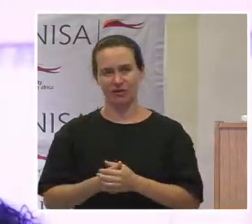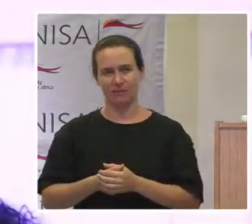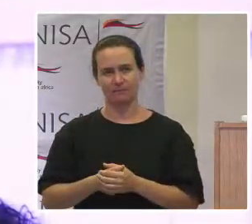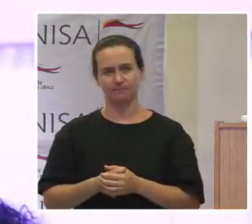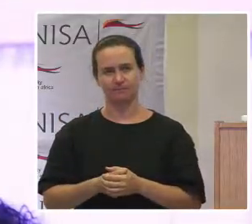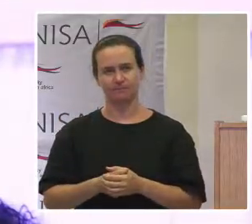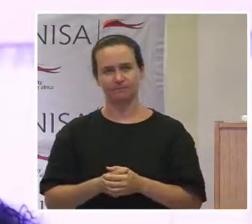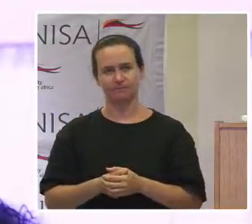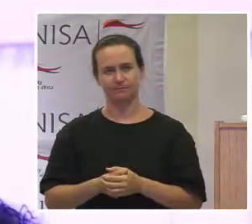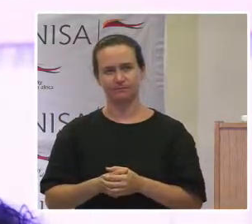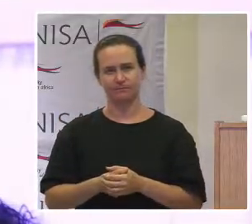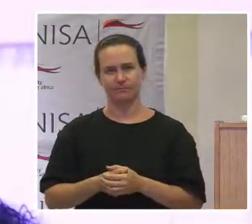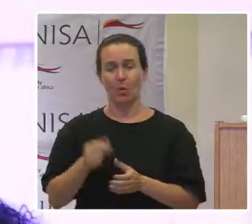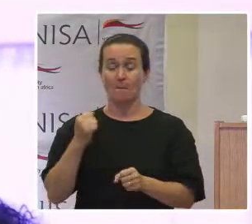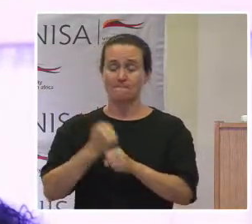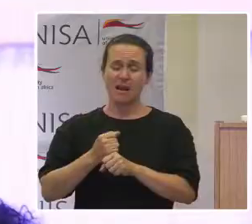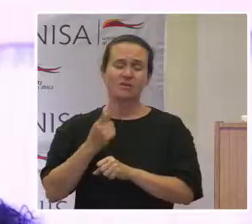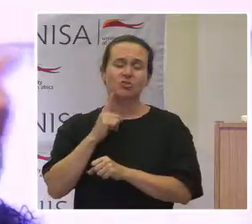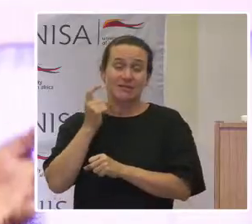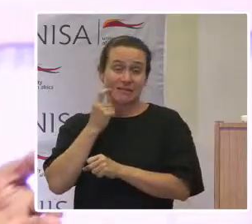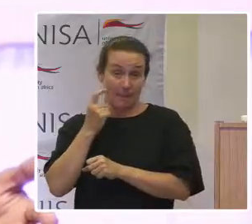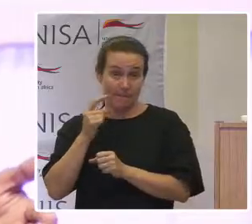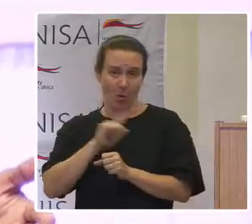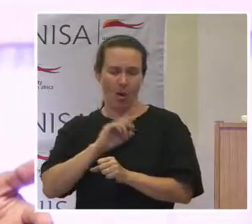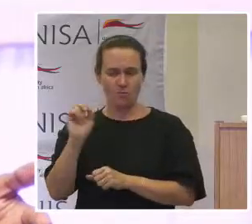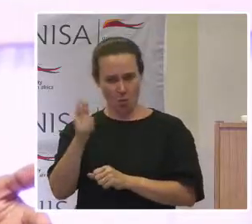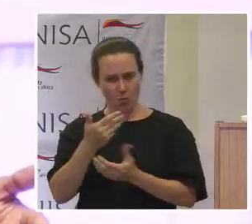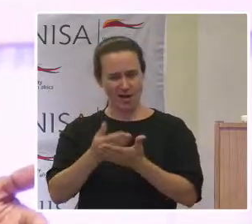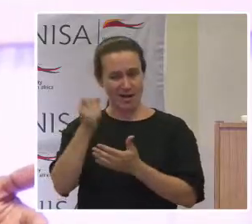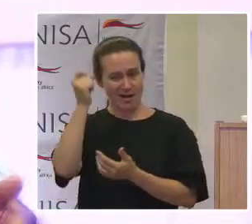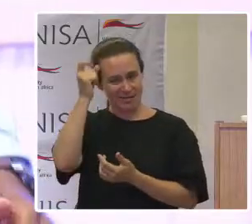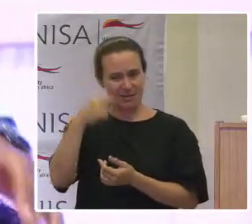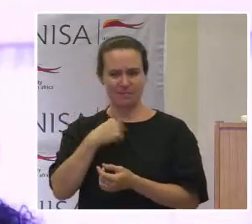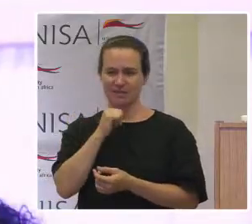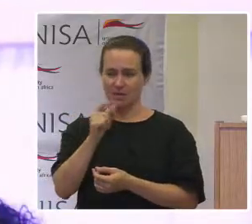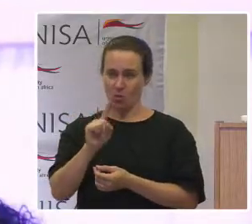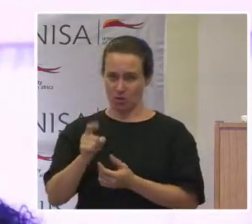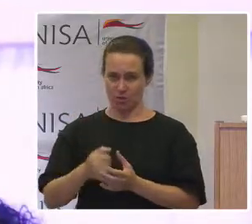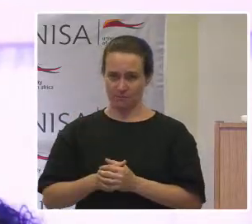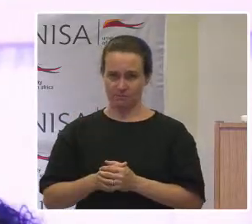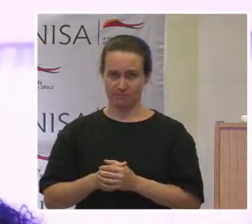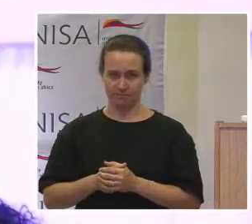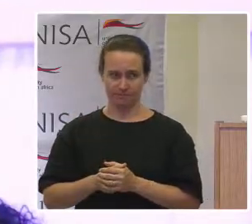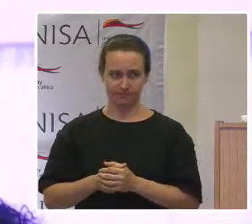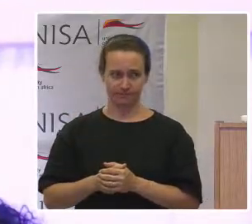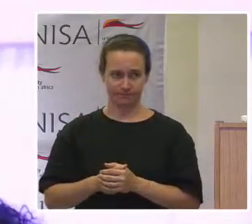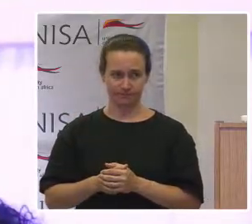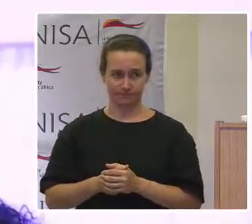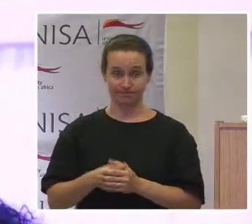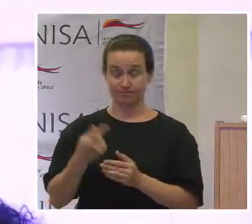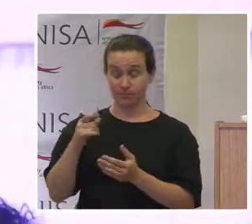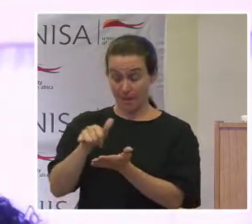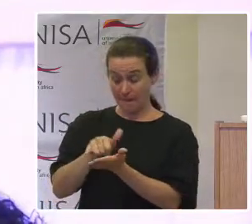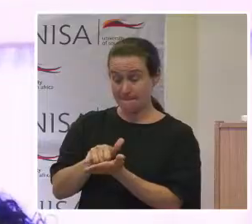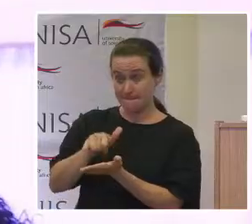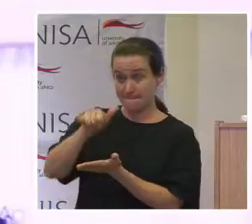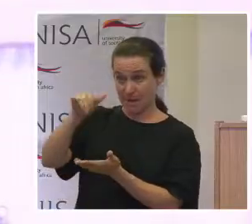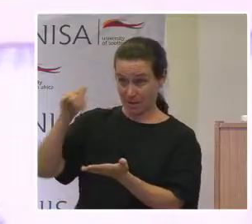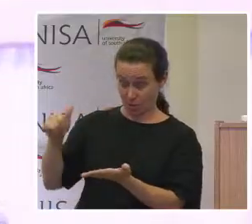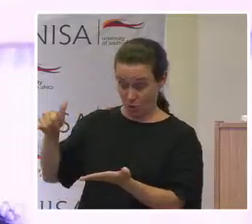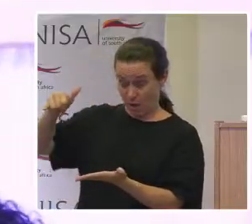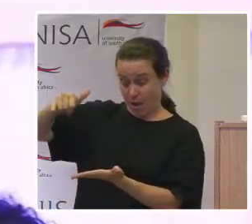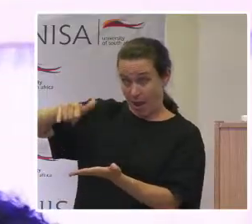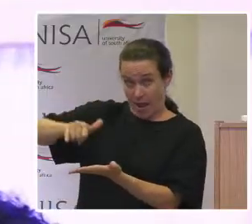it in a layman's perspective so that everybody understands what I'm saying. For an aircraft to land at an